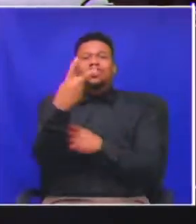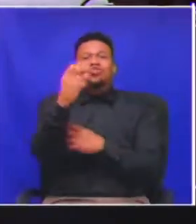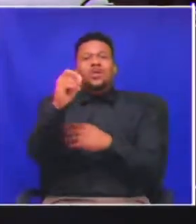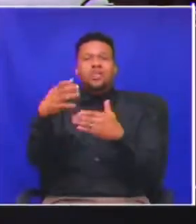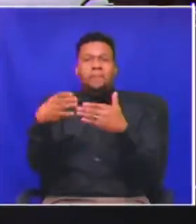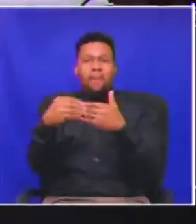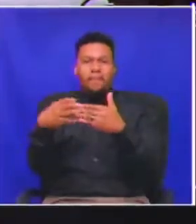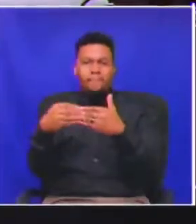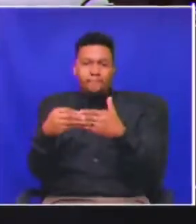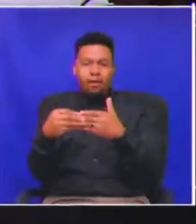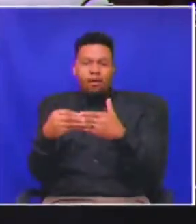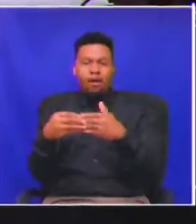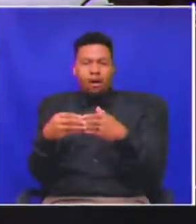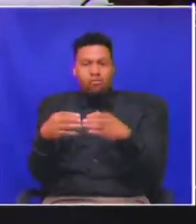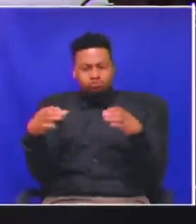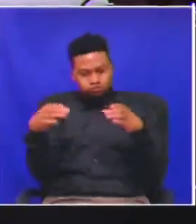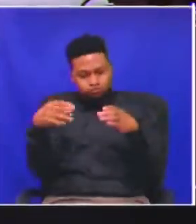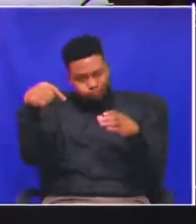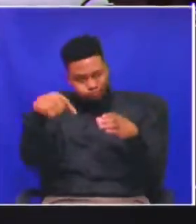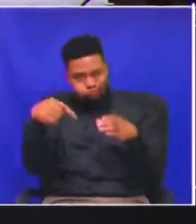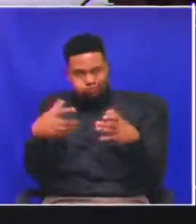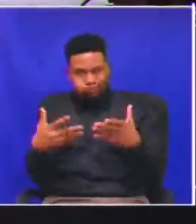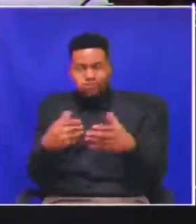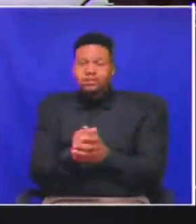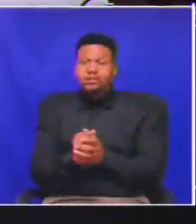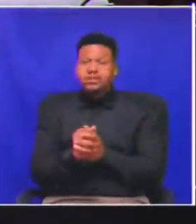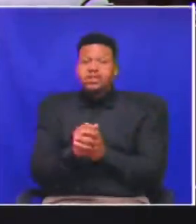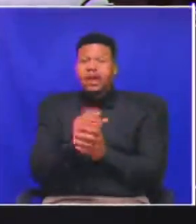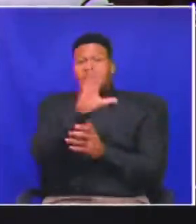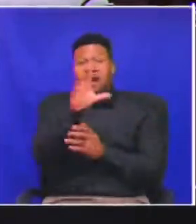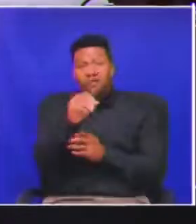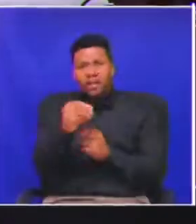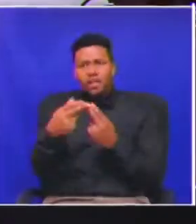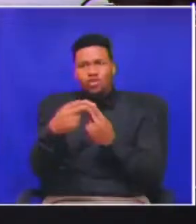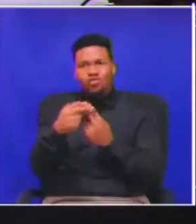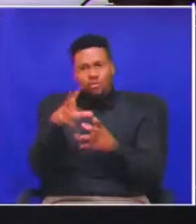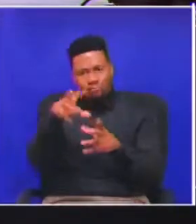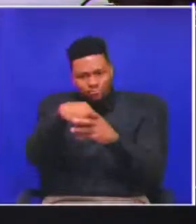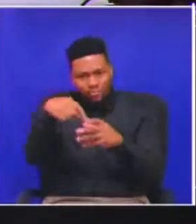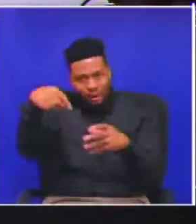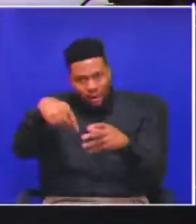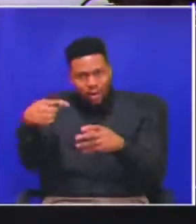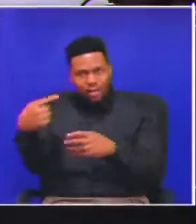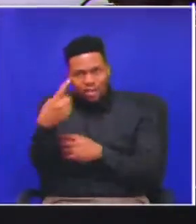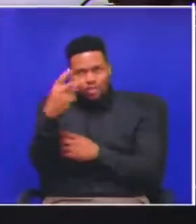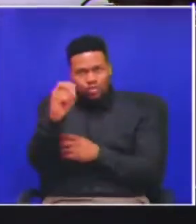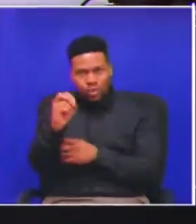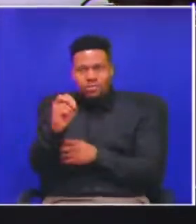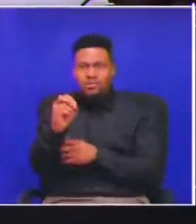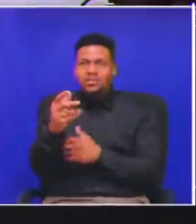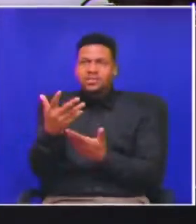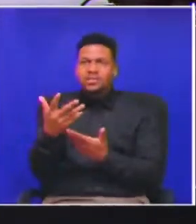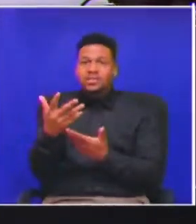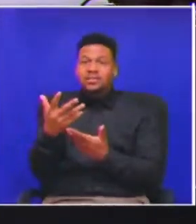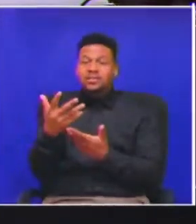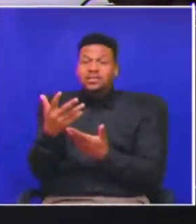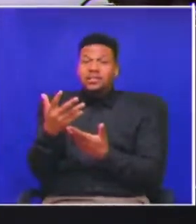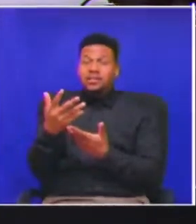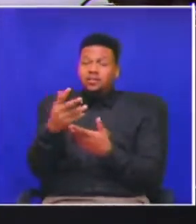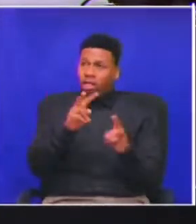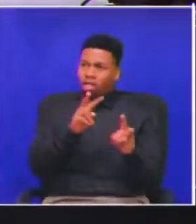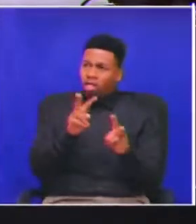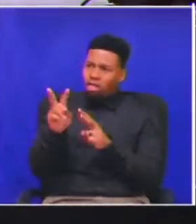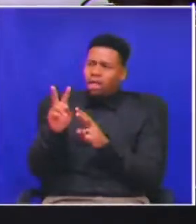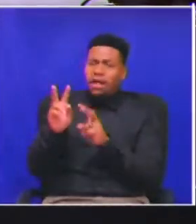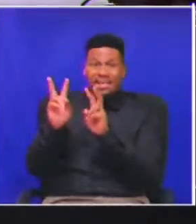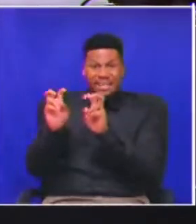Africa being a member of the G20 ensures that we put the issues not only of Africa but the